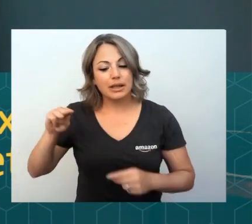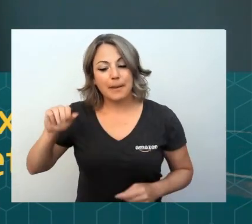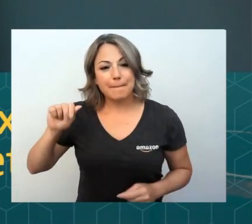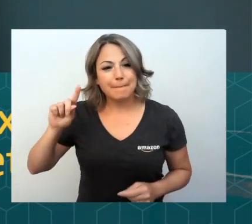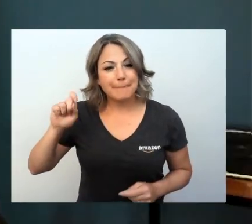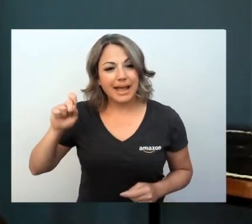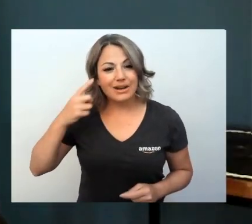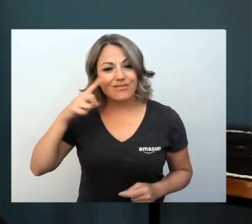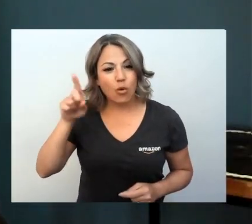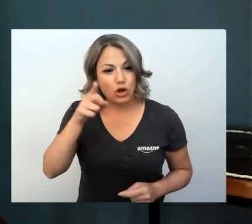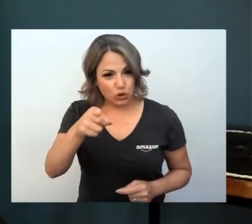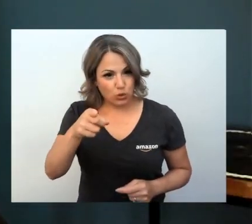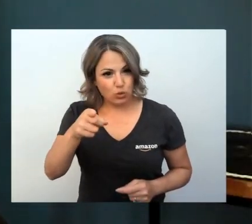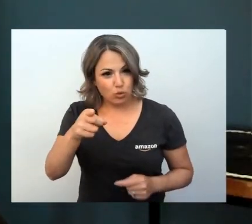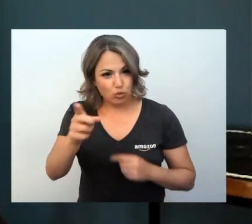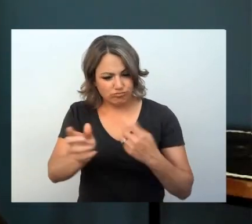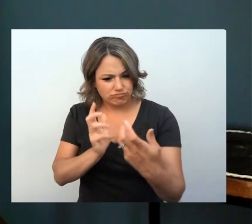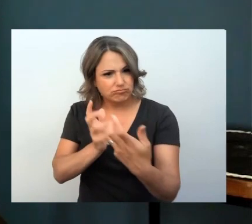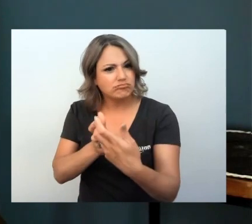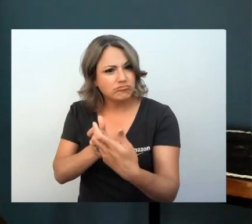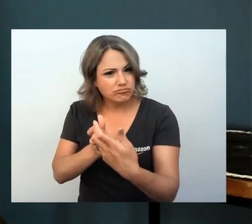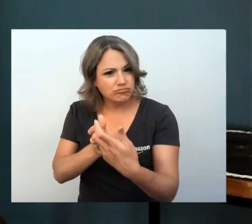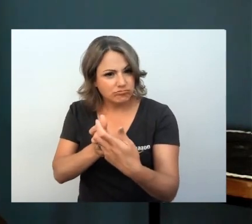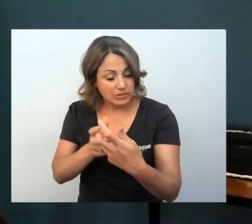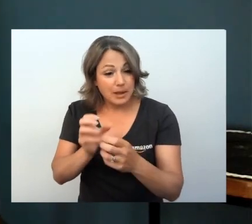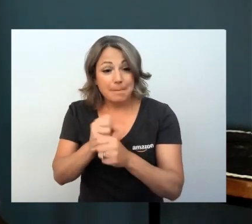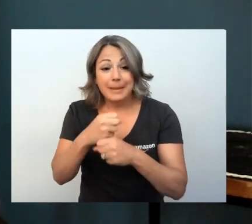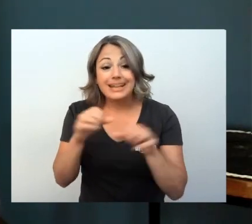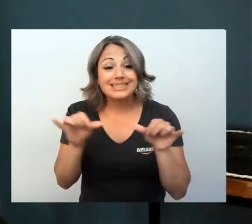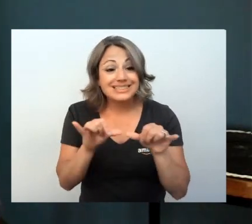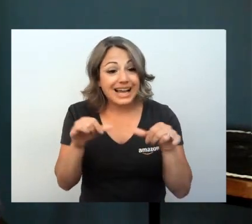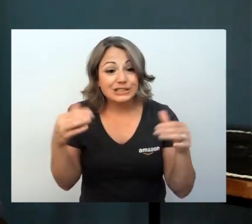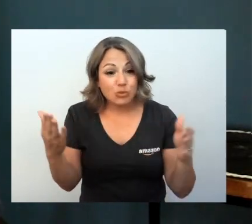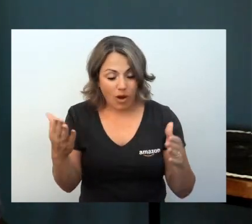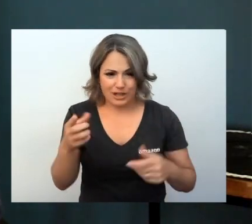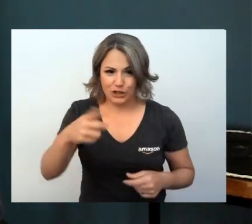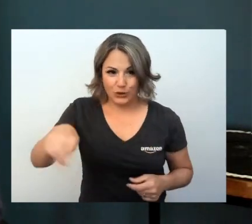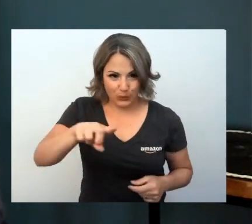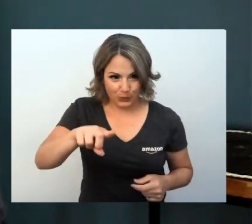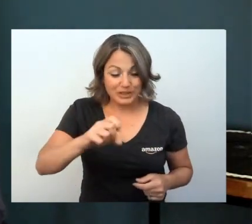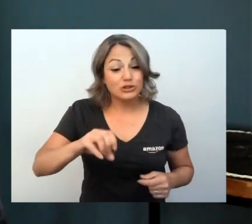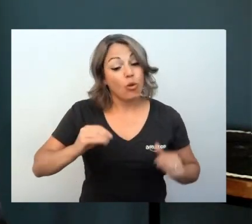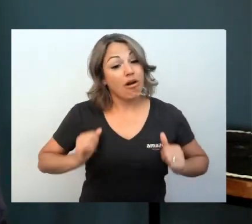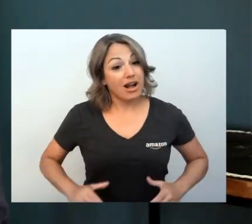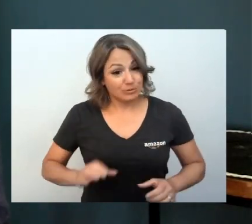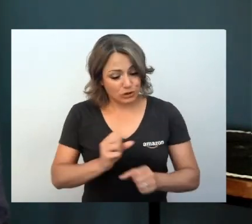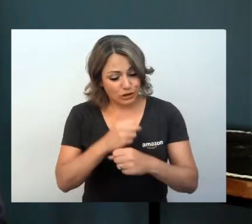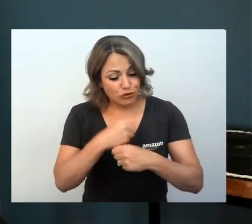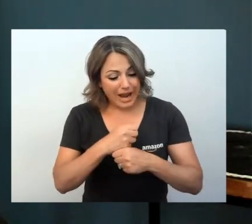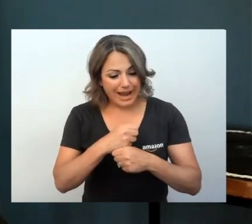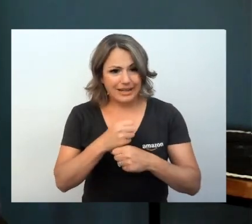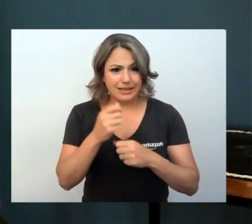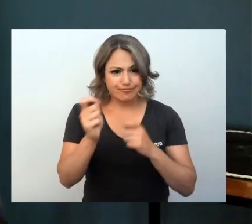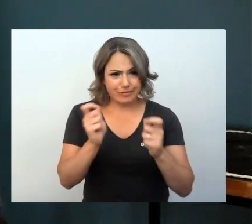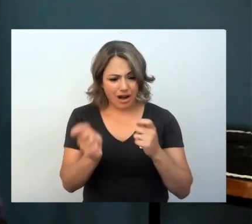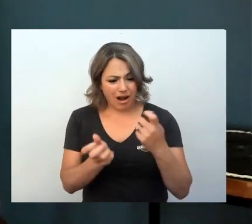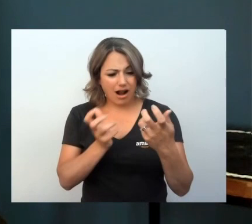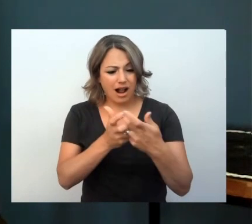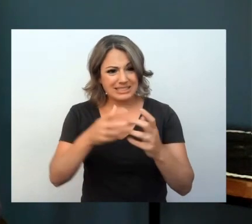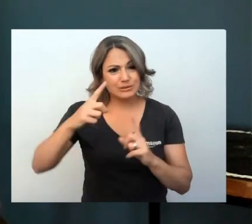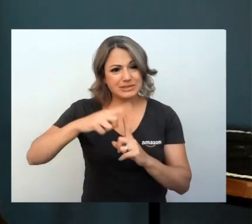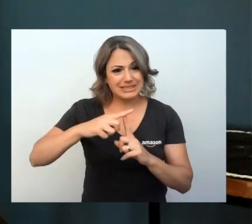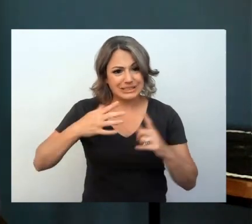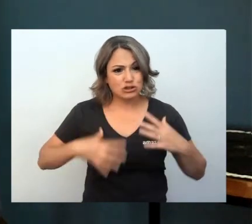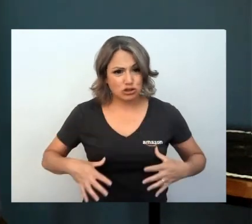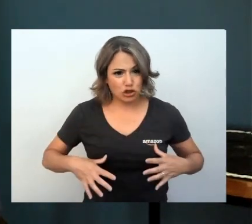for customers to order clothing that is made in size U. And so with Made For You, customers can create a custom t-shirt that is